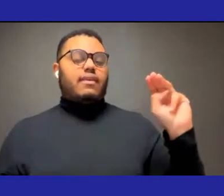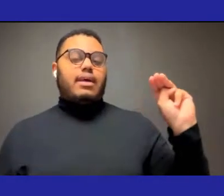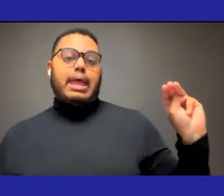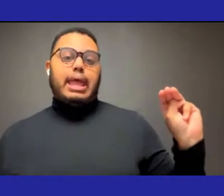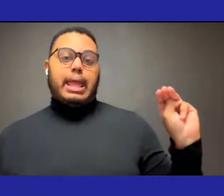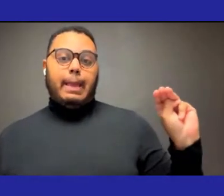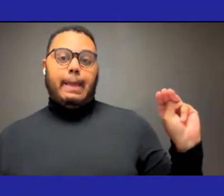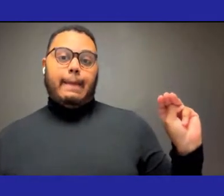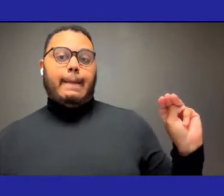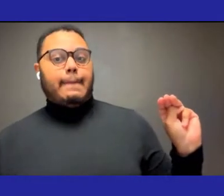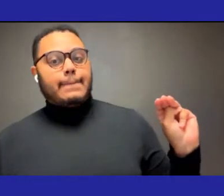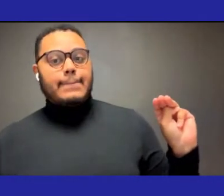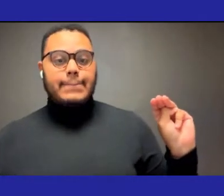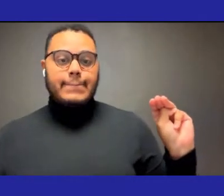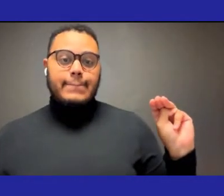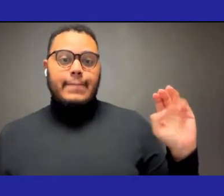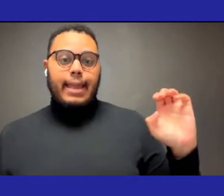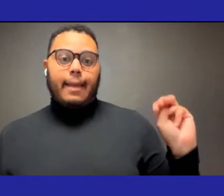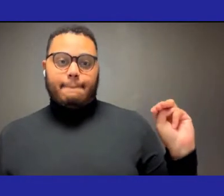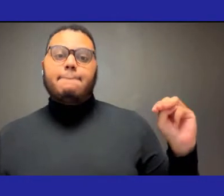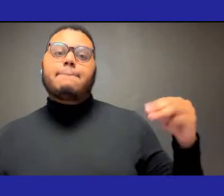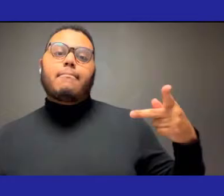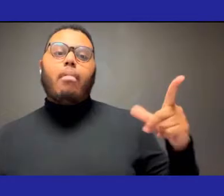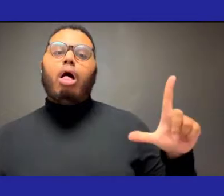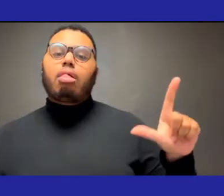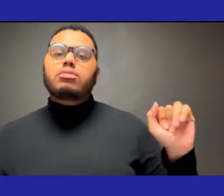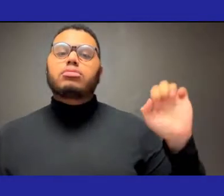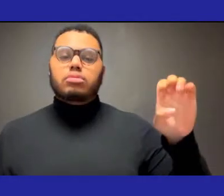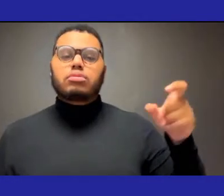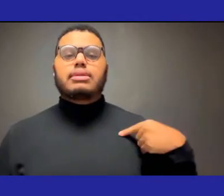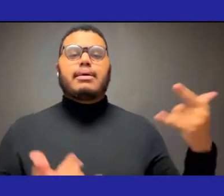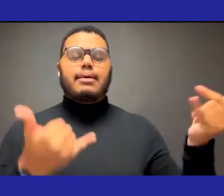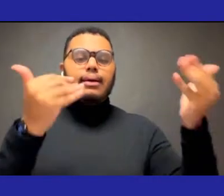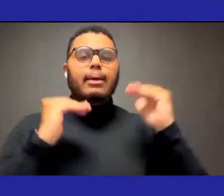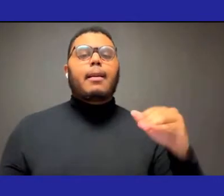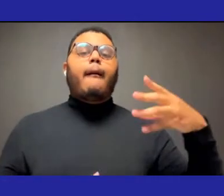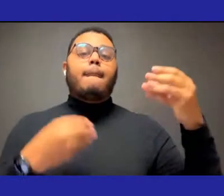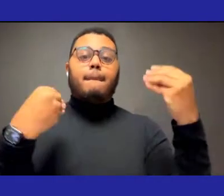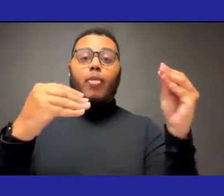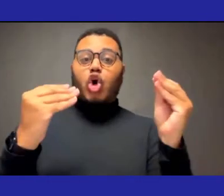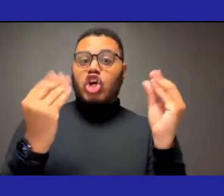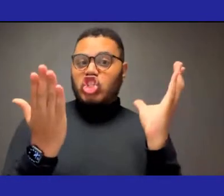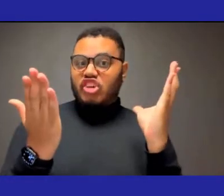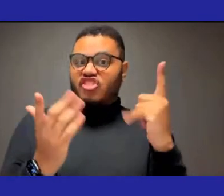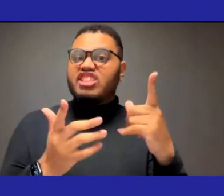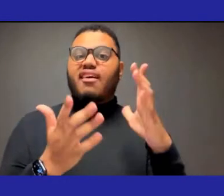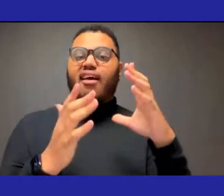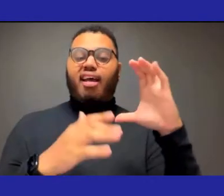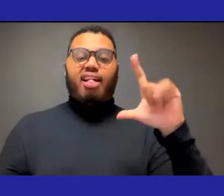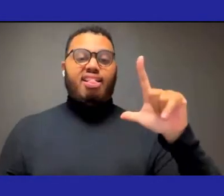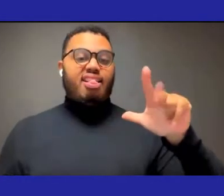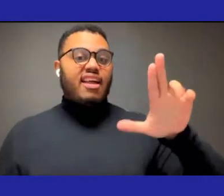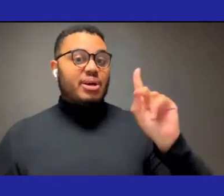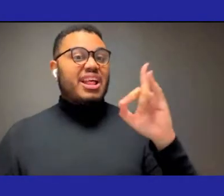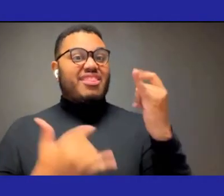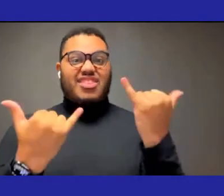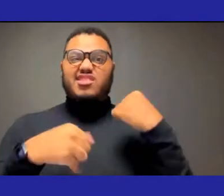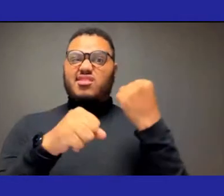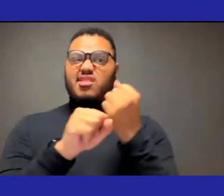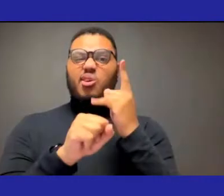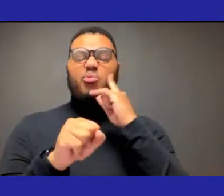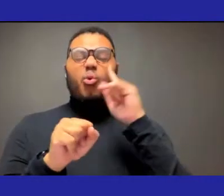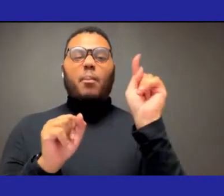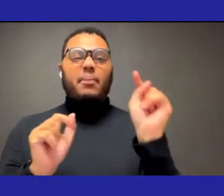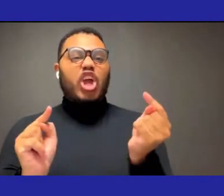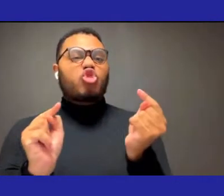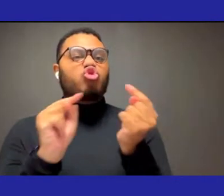to Salesforce Marketing Cloud. This month will be the crossover strategy for a measure like breast cancer